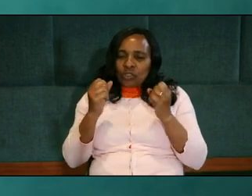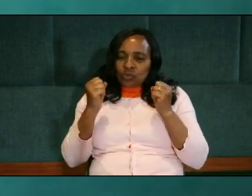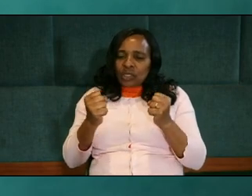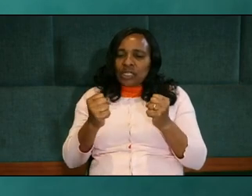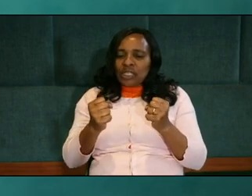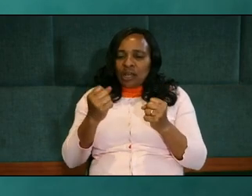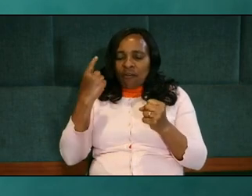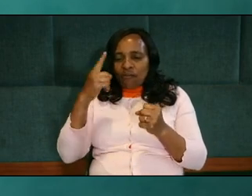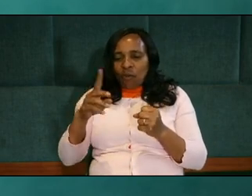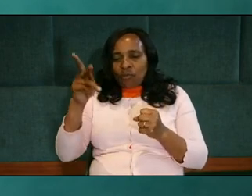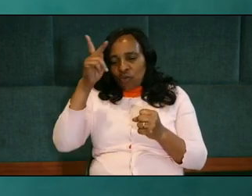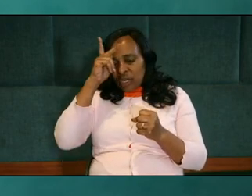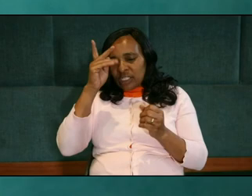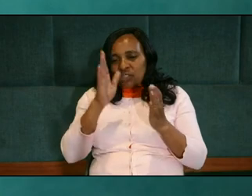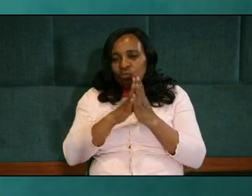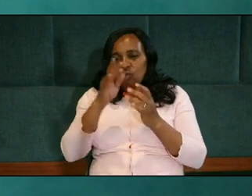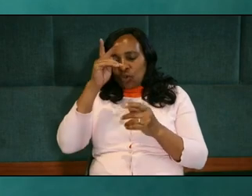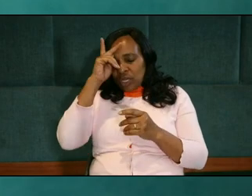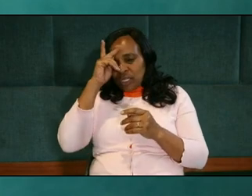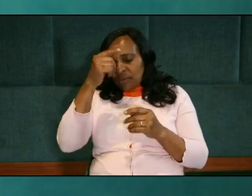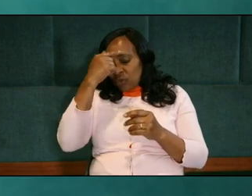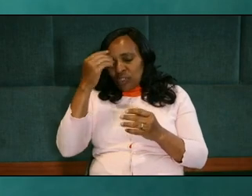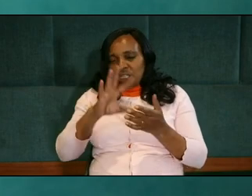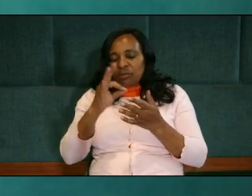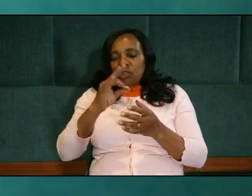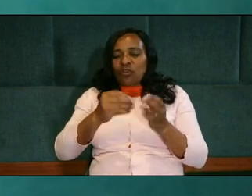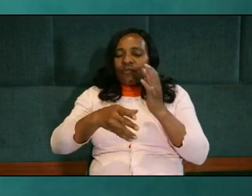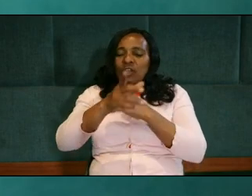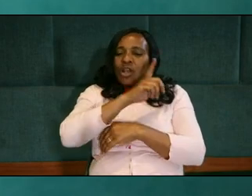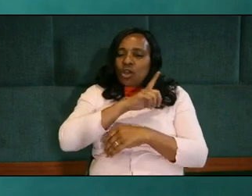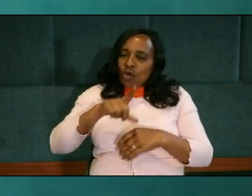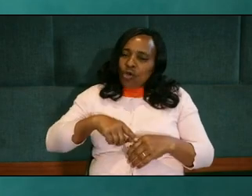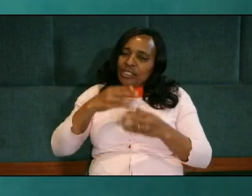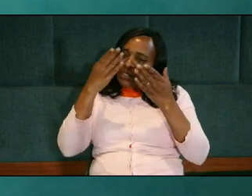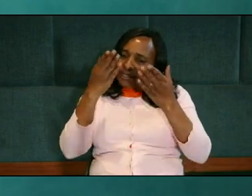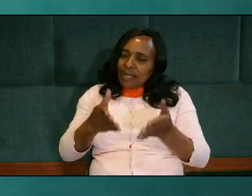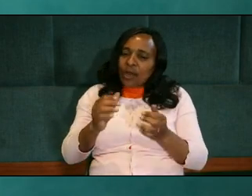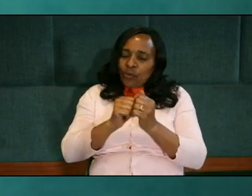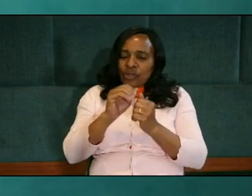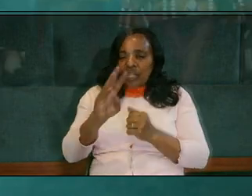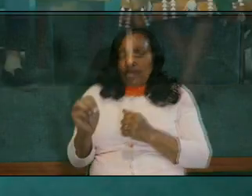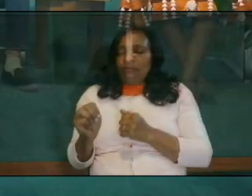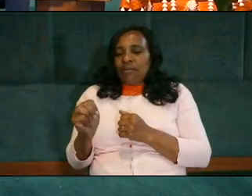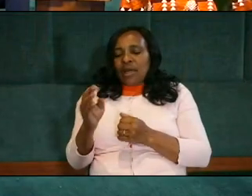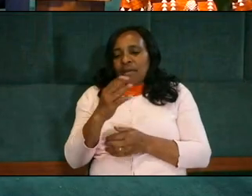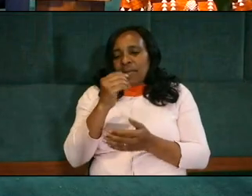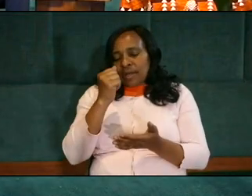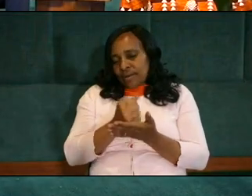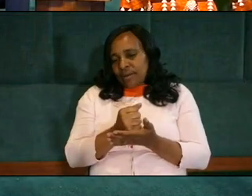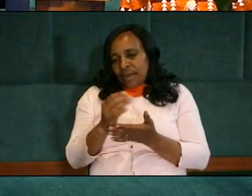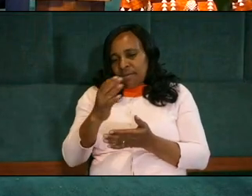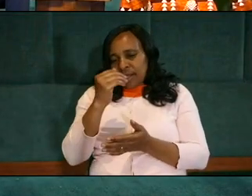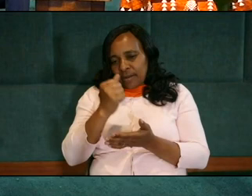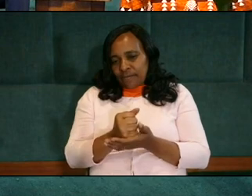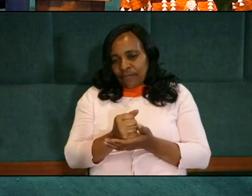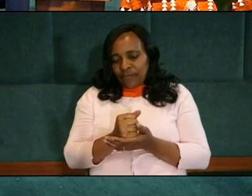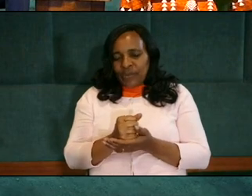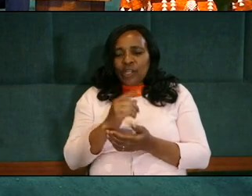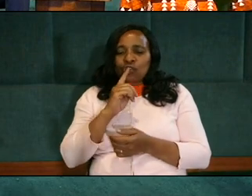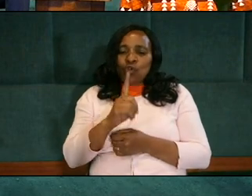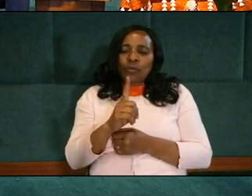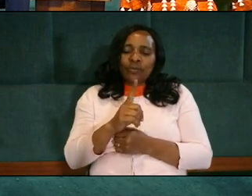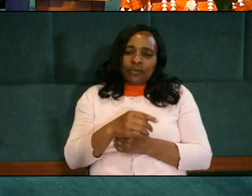the Spirit of the Lord was upon him. Amen. Amen. So just